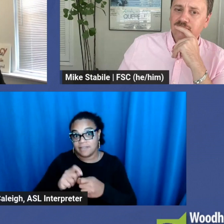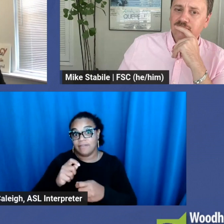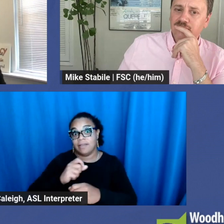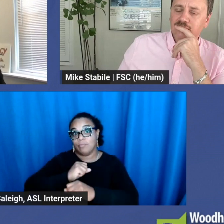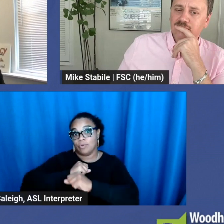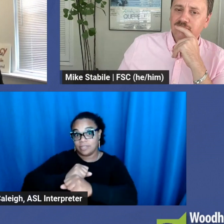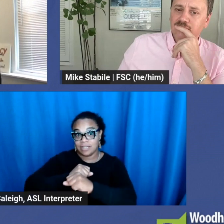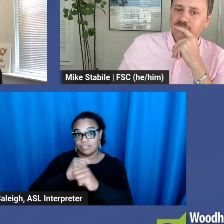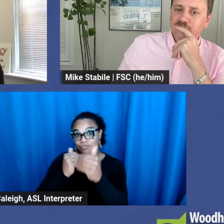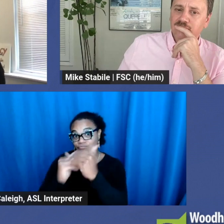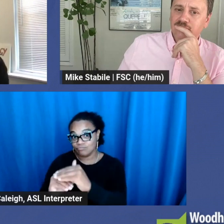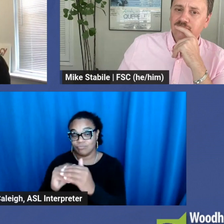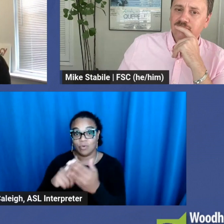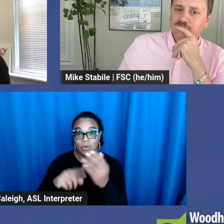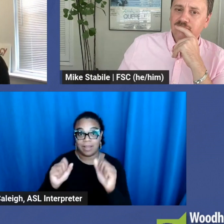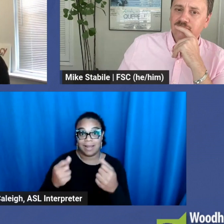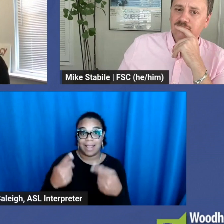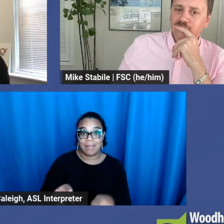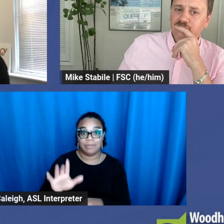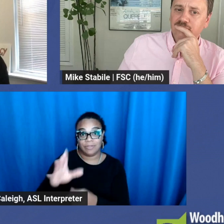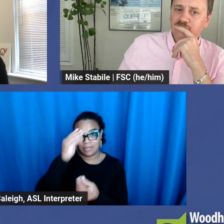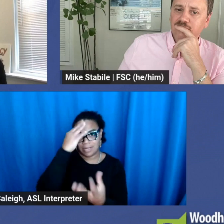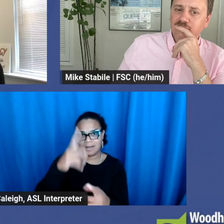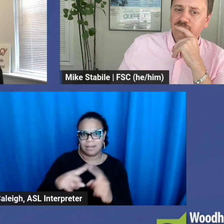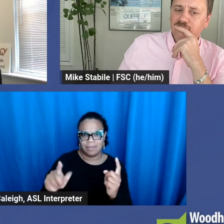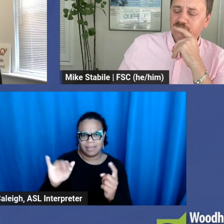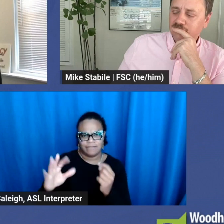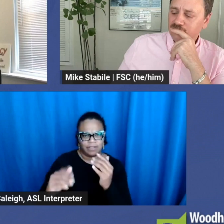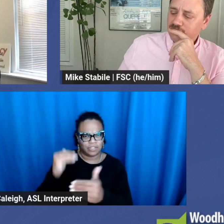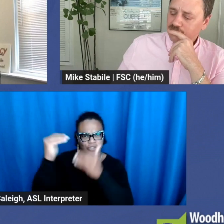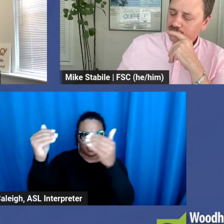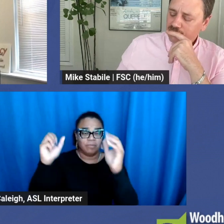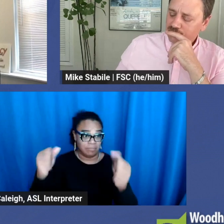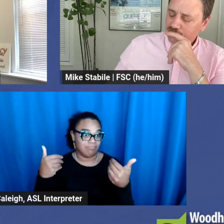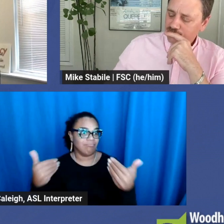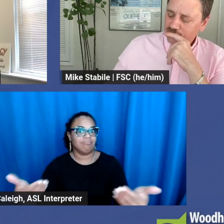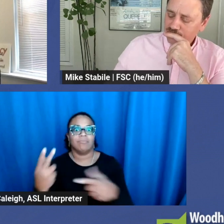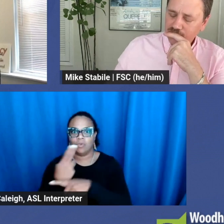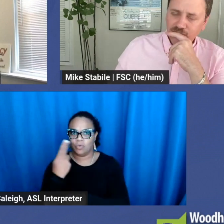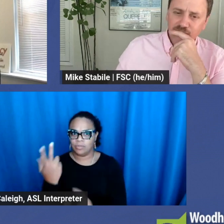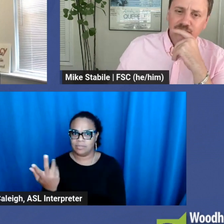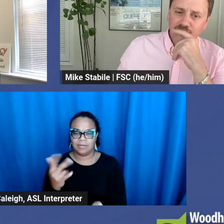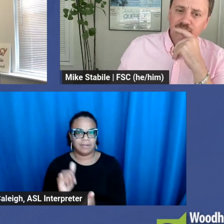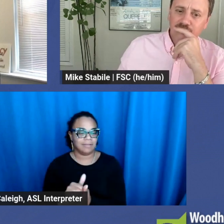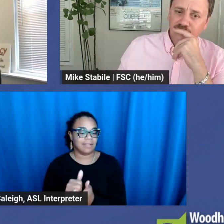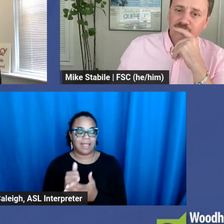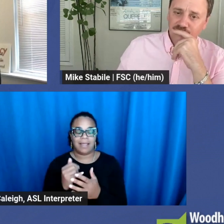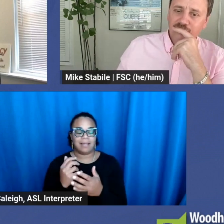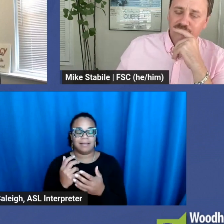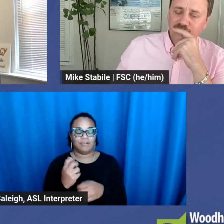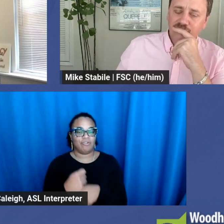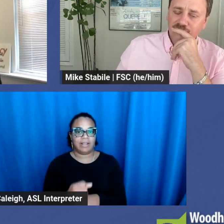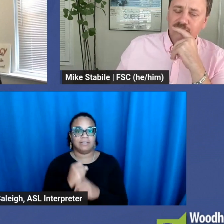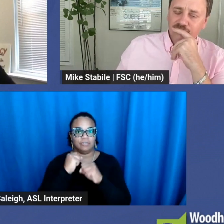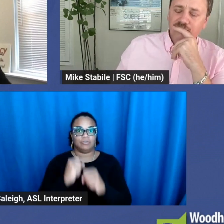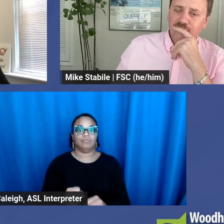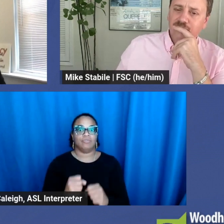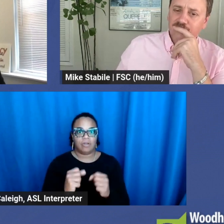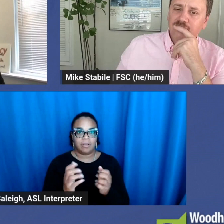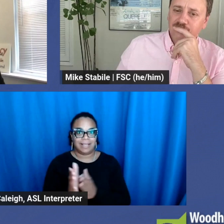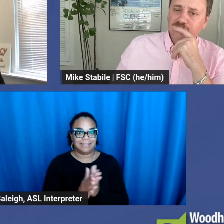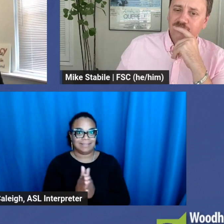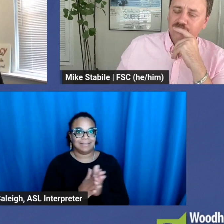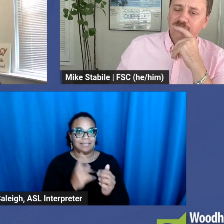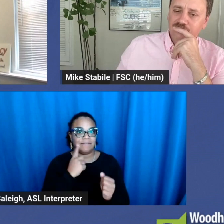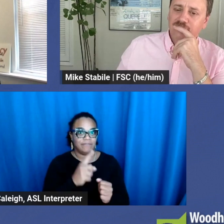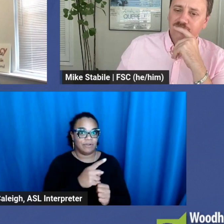on what can happen to their data. But if they're an adult, you're home free. That really creates a strong incentive for online services to figure out who are the minors and